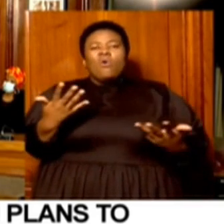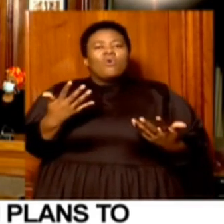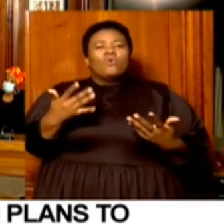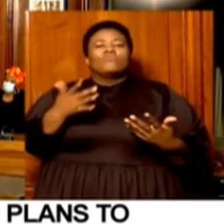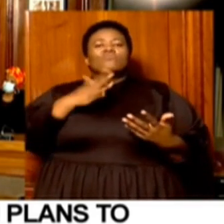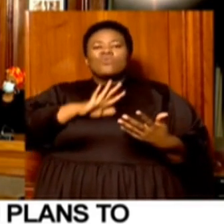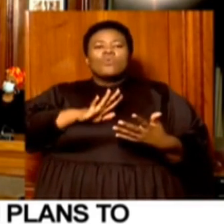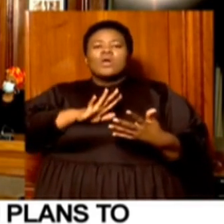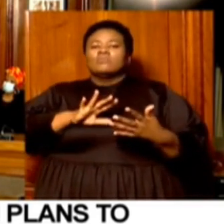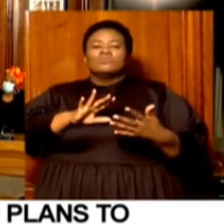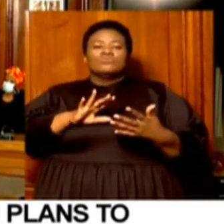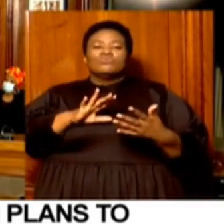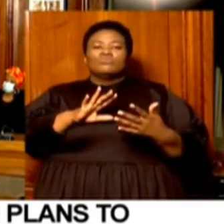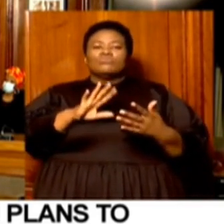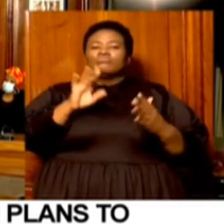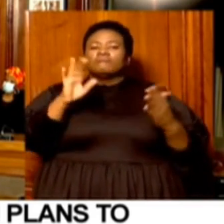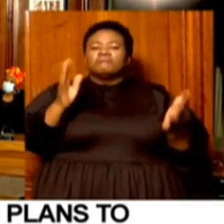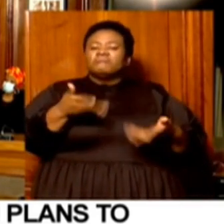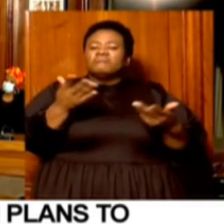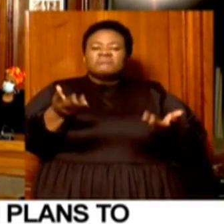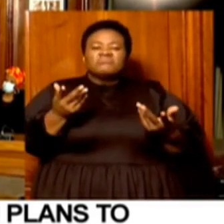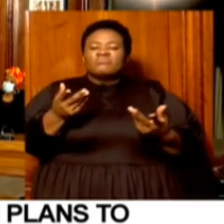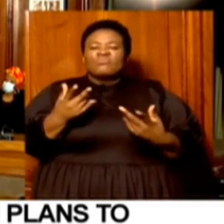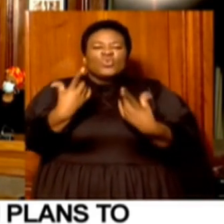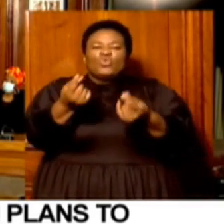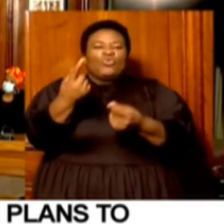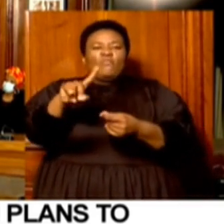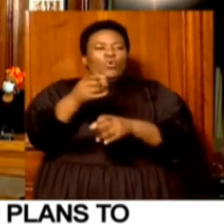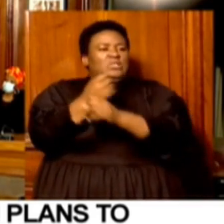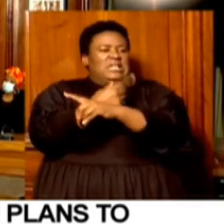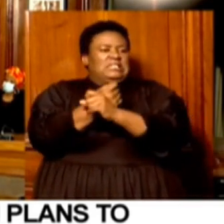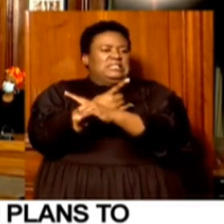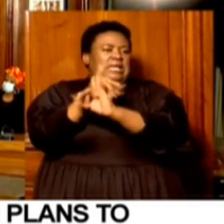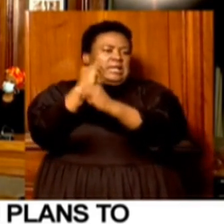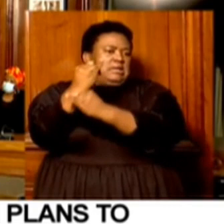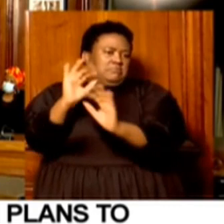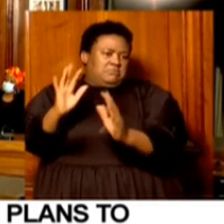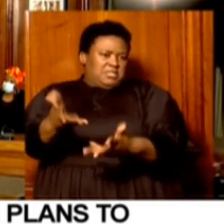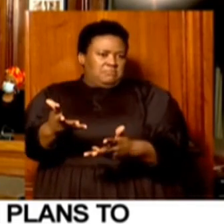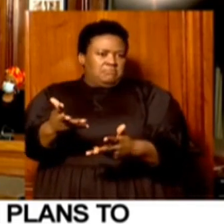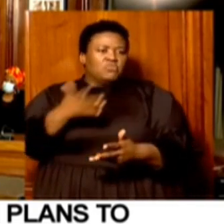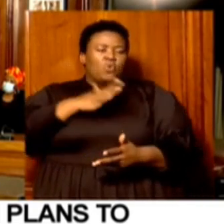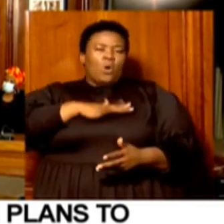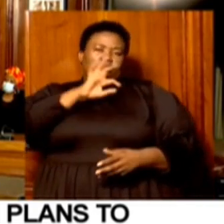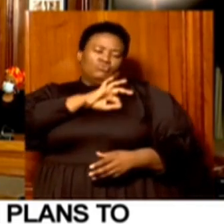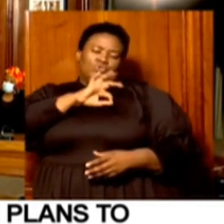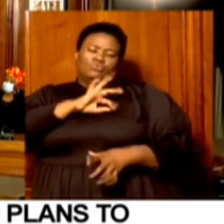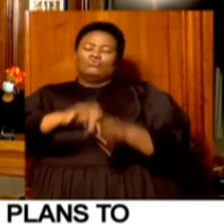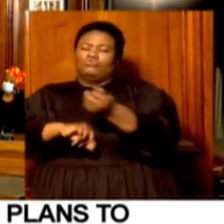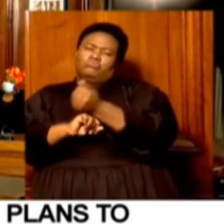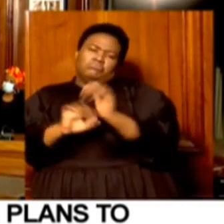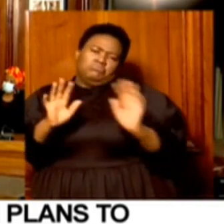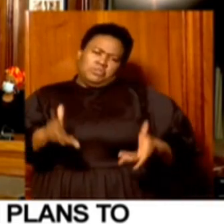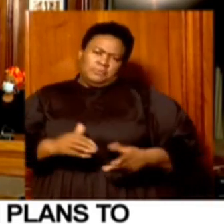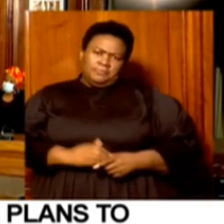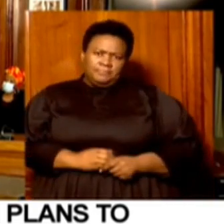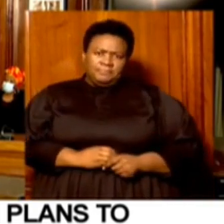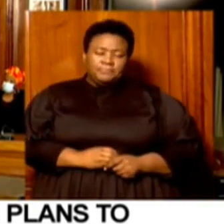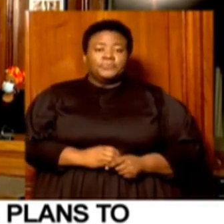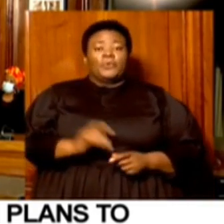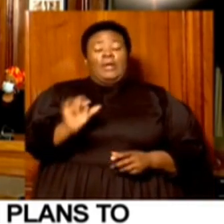appeasing the taxi industry? Another related question is from Wonga Sikhai from Inkonjane